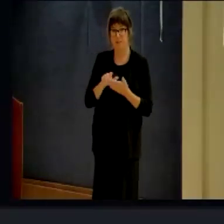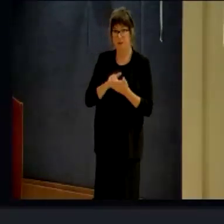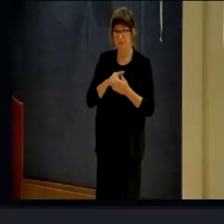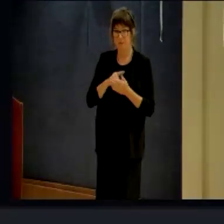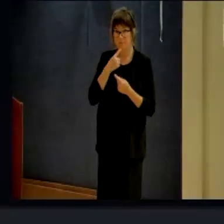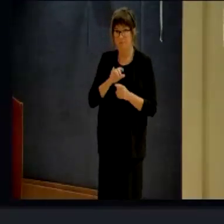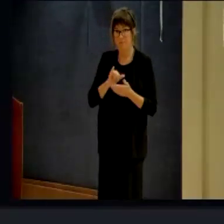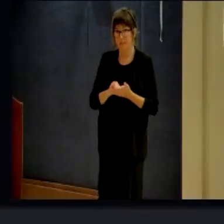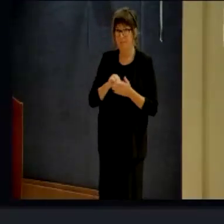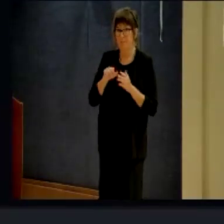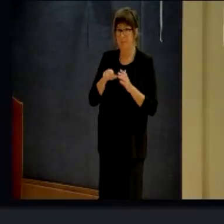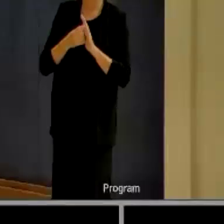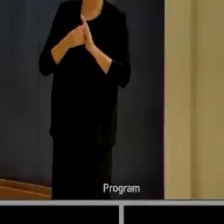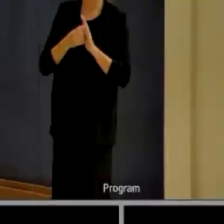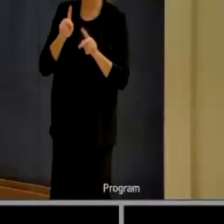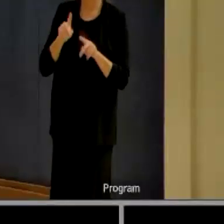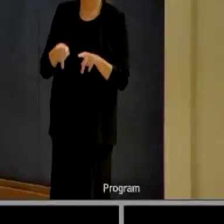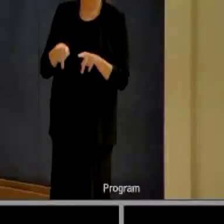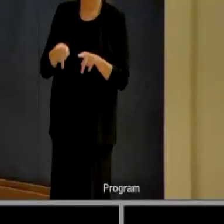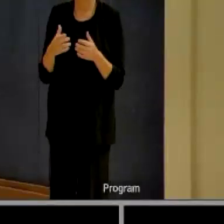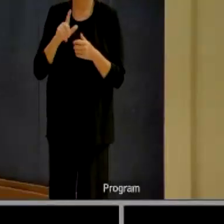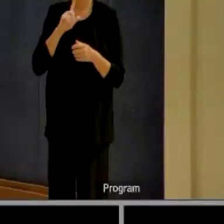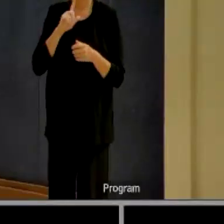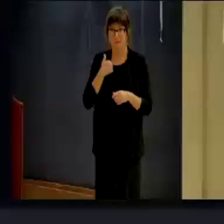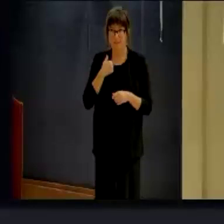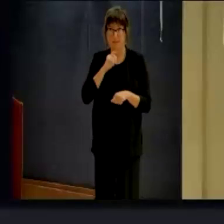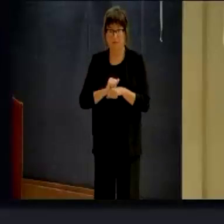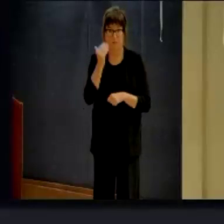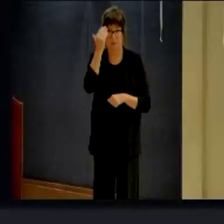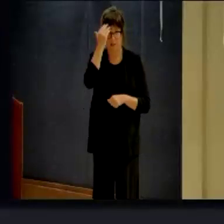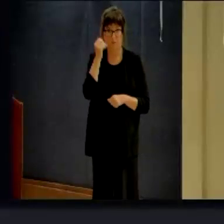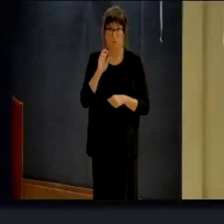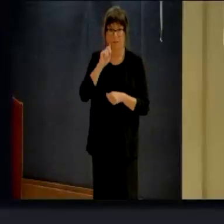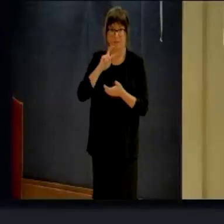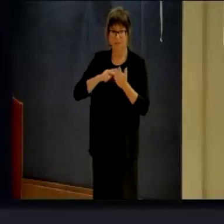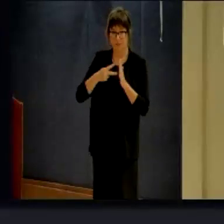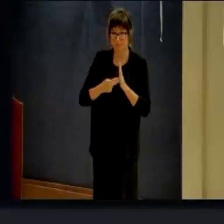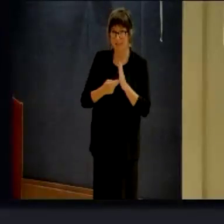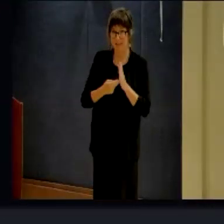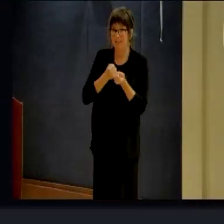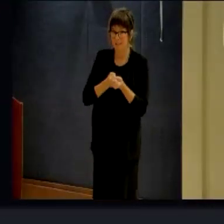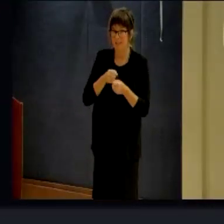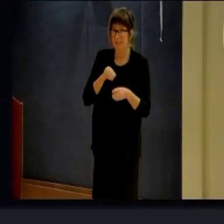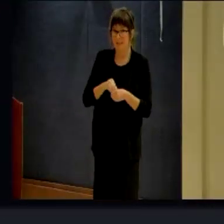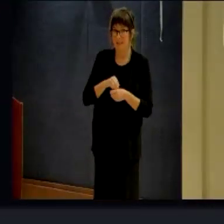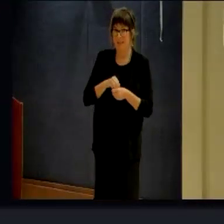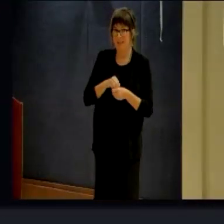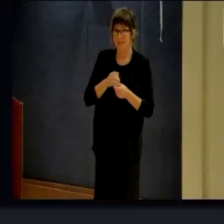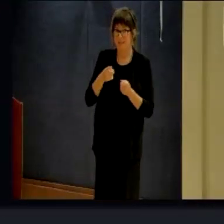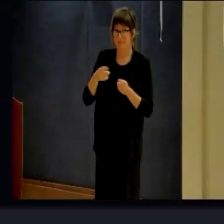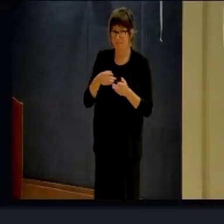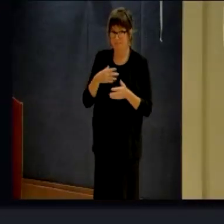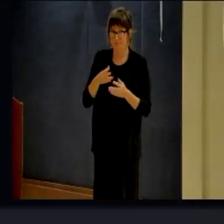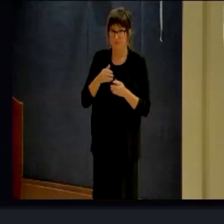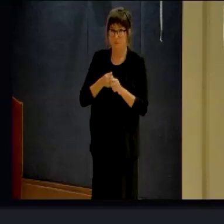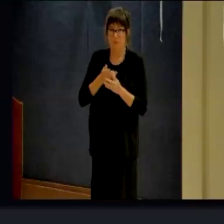that a person or entity has actual knowledge of or intentionally assisted in carrying out the fraudulent scheme.